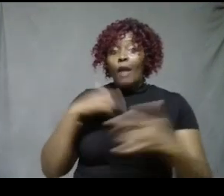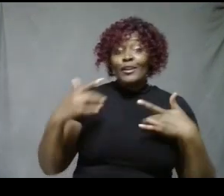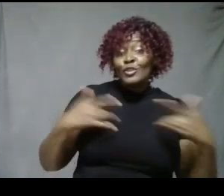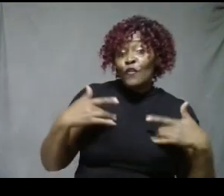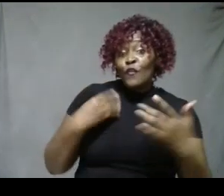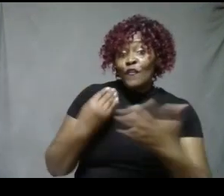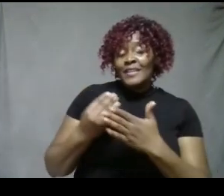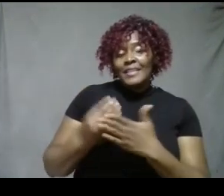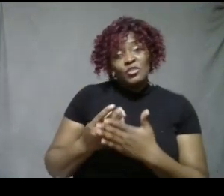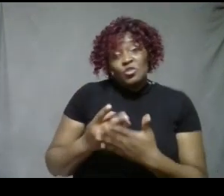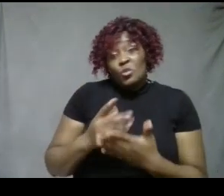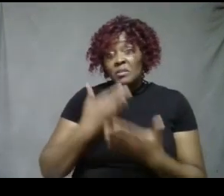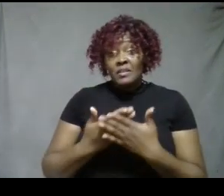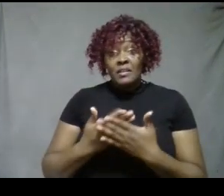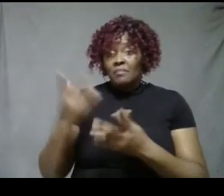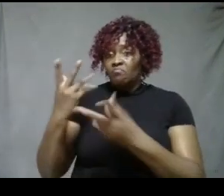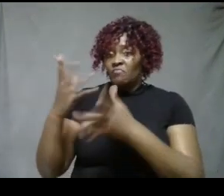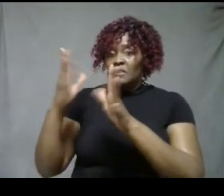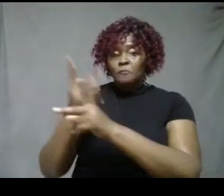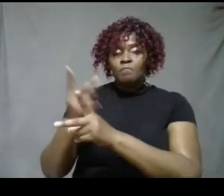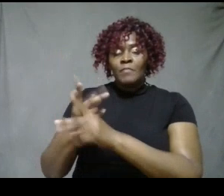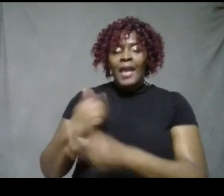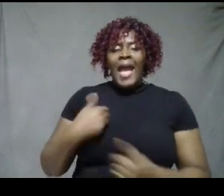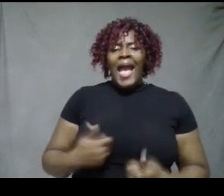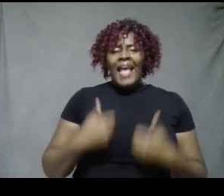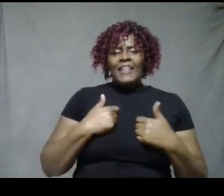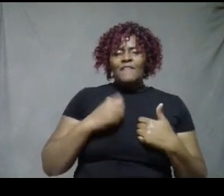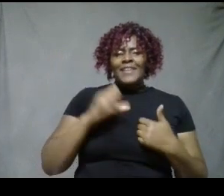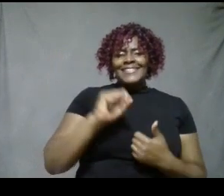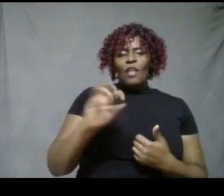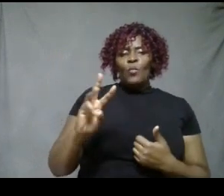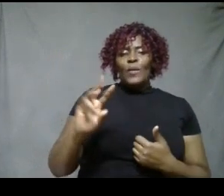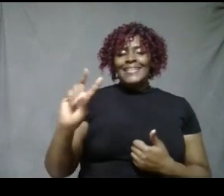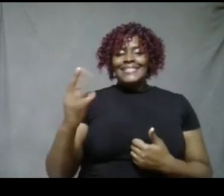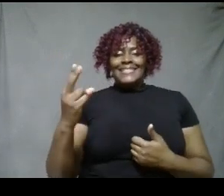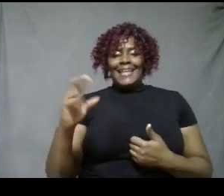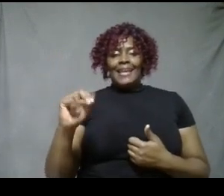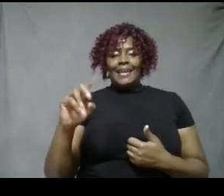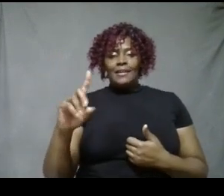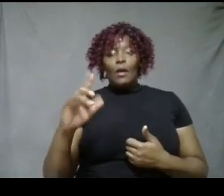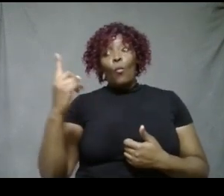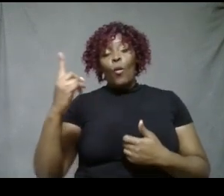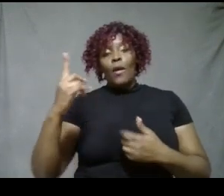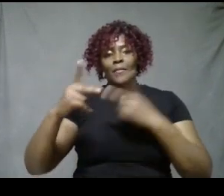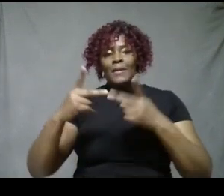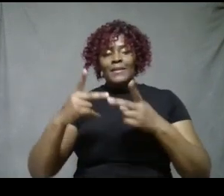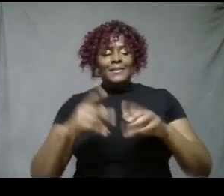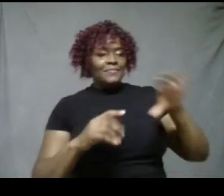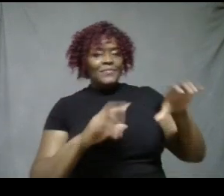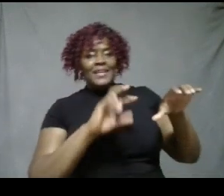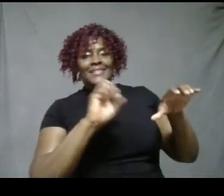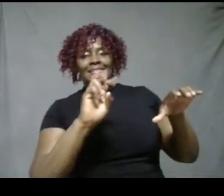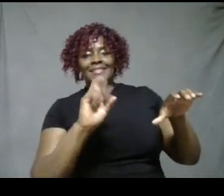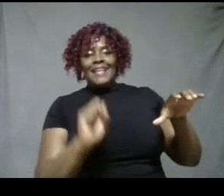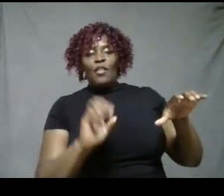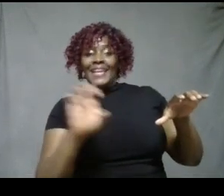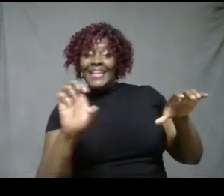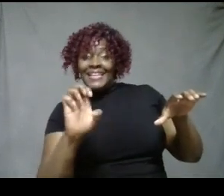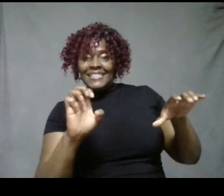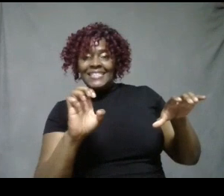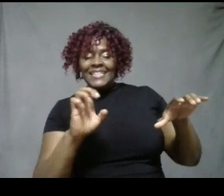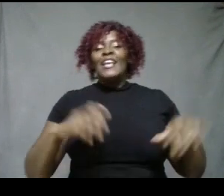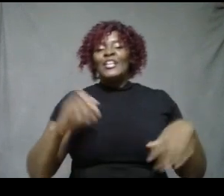there. I live on Southwest Second. One of those parcels are on Southeast Second. So every time I walk to a commission meeting,